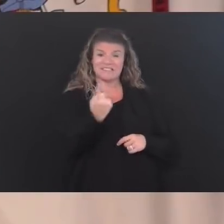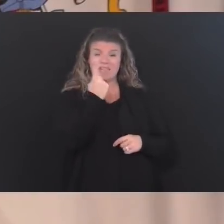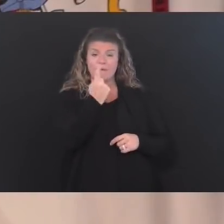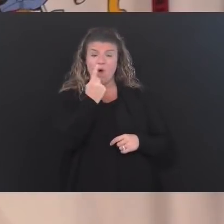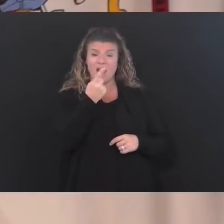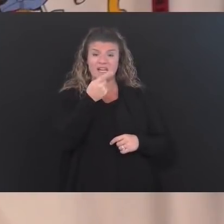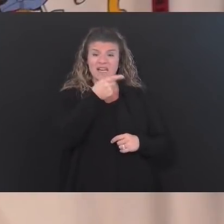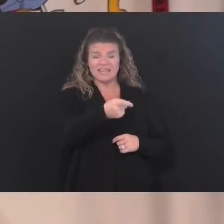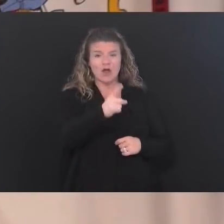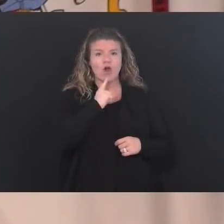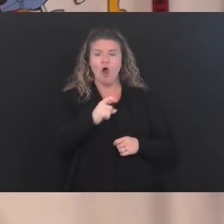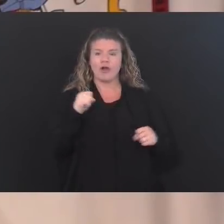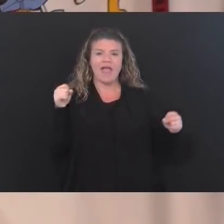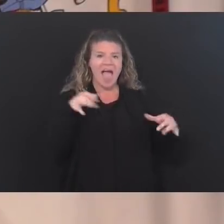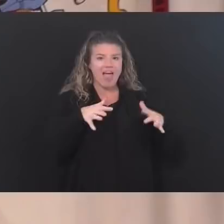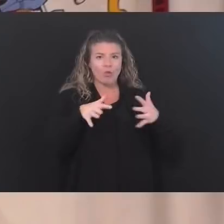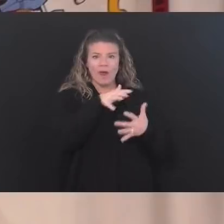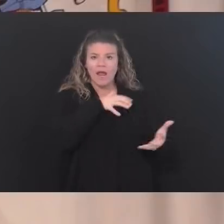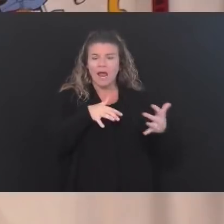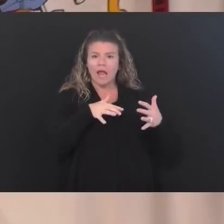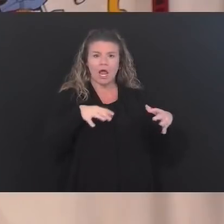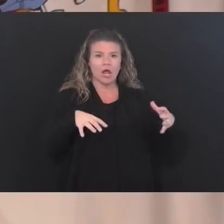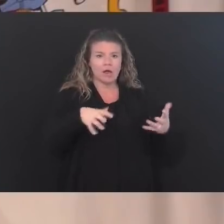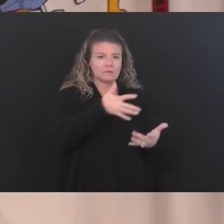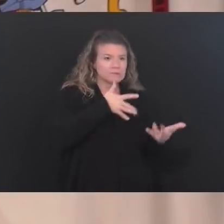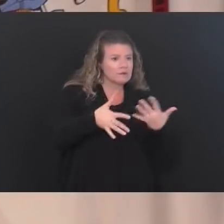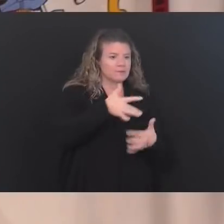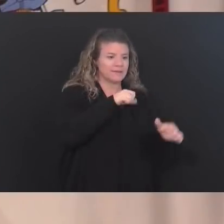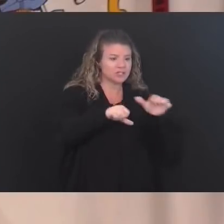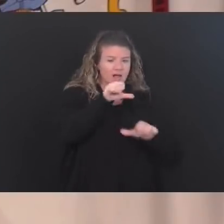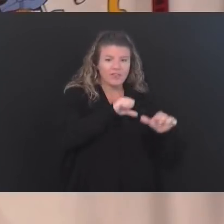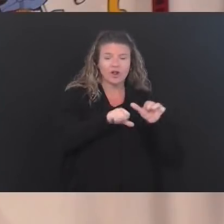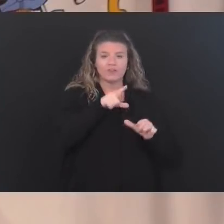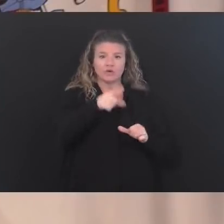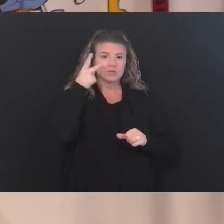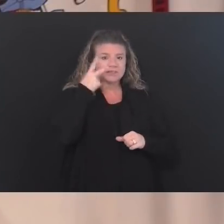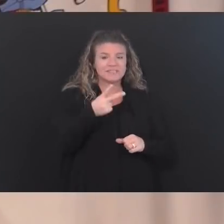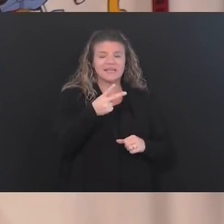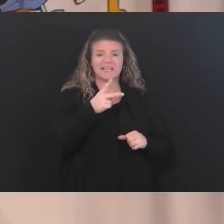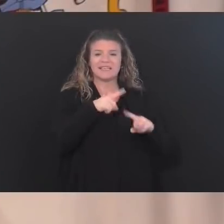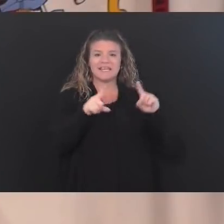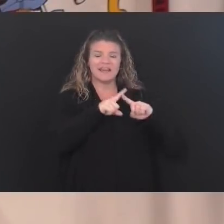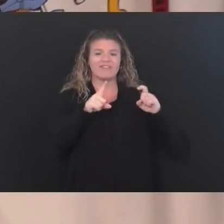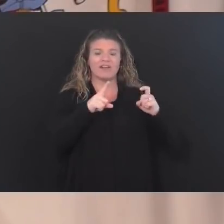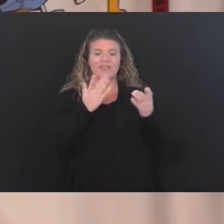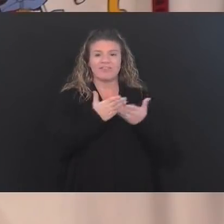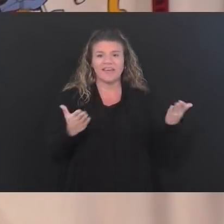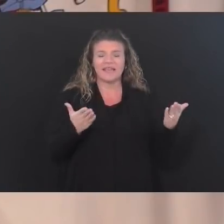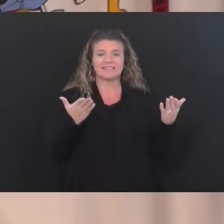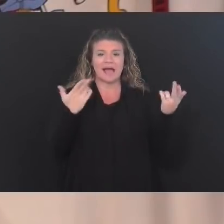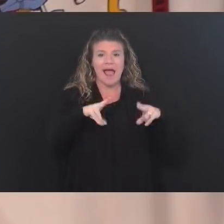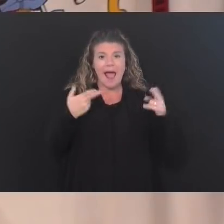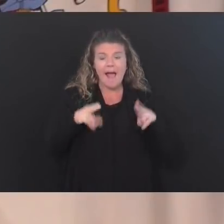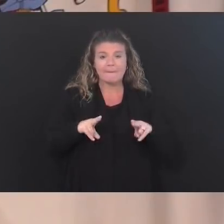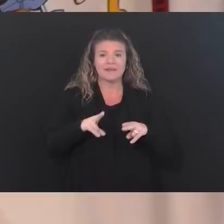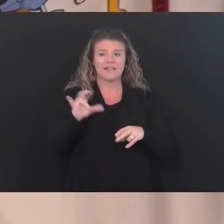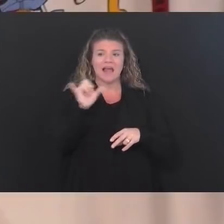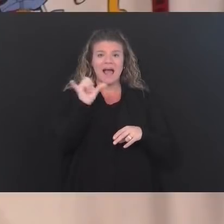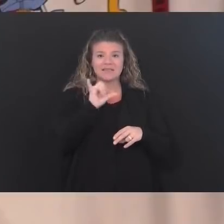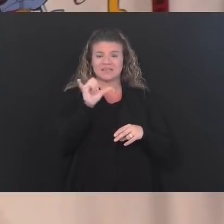are gathering in a crowd, and they see things that are going on as far